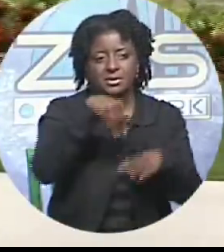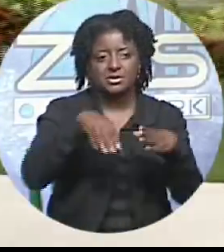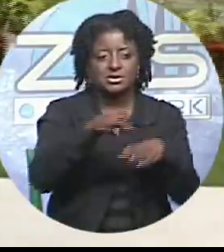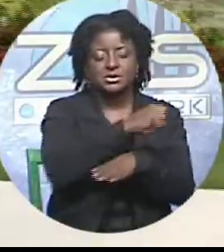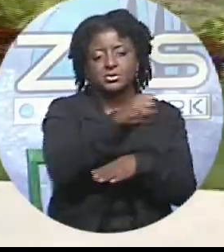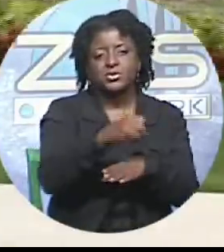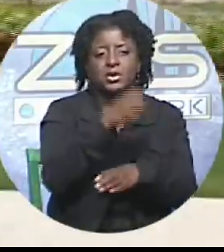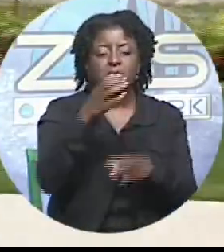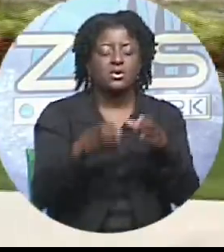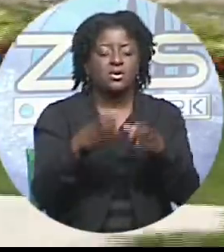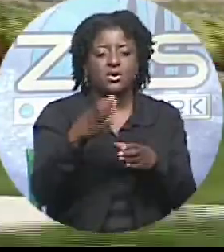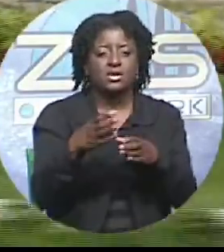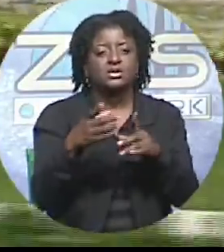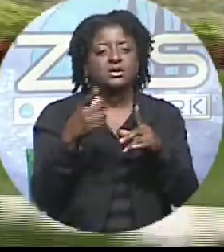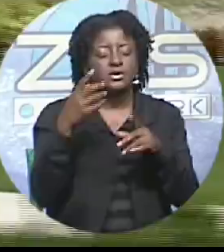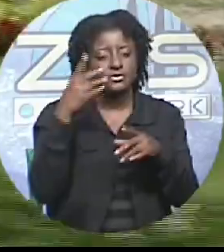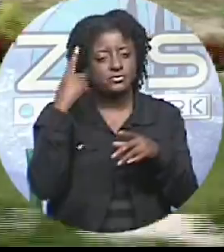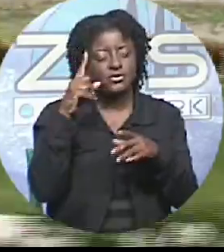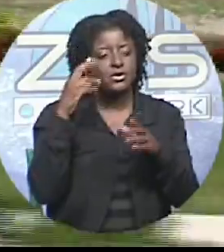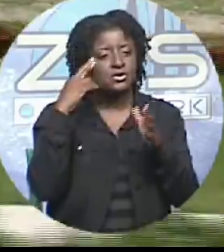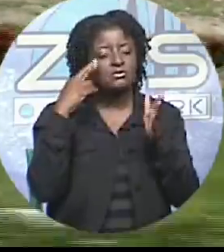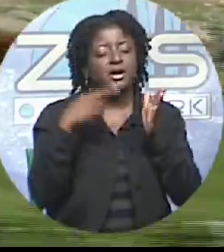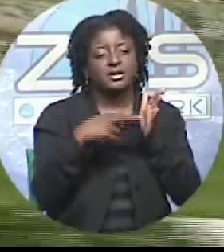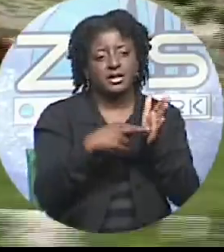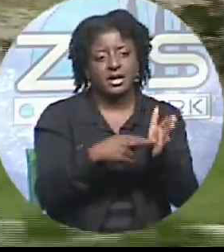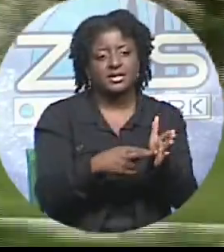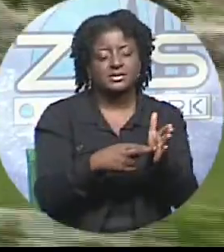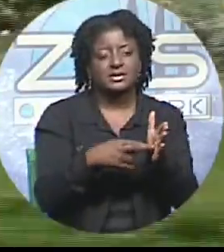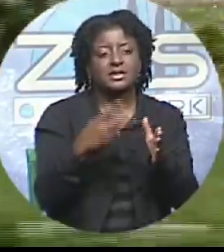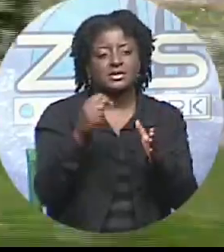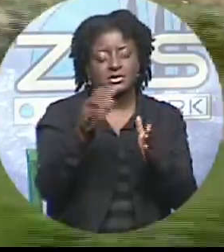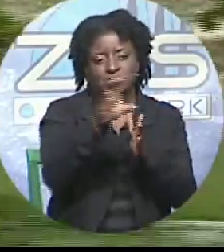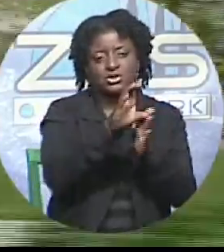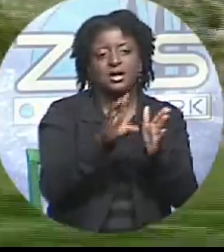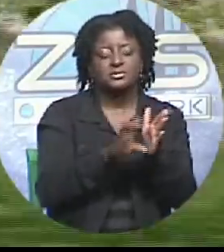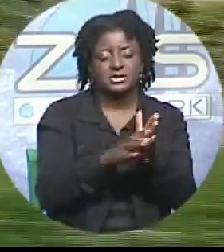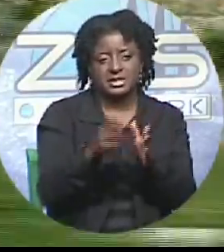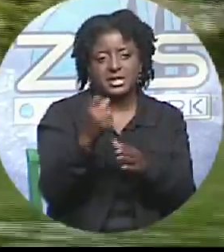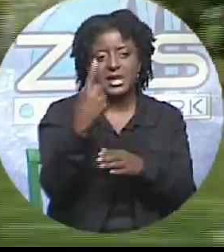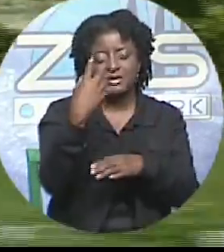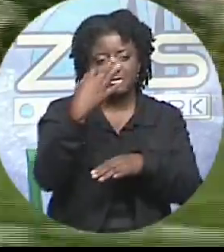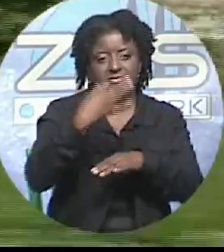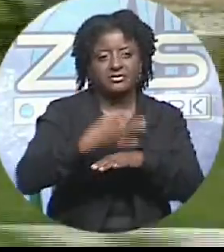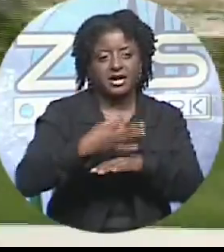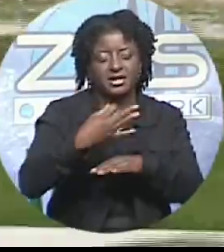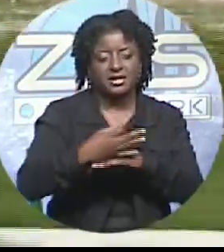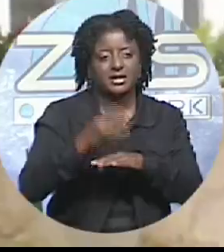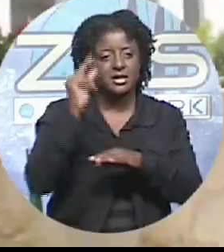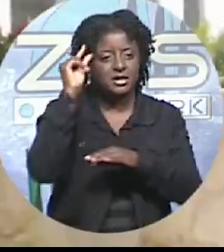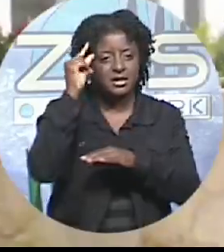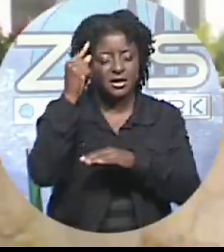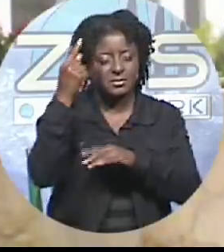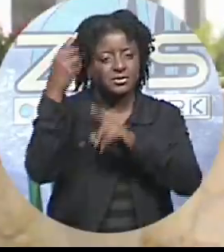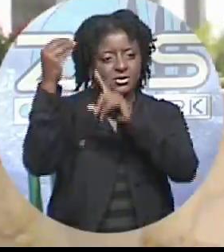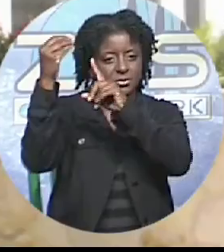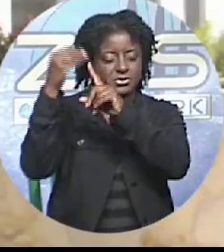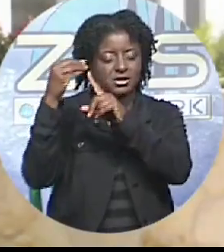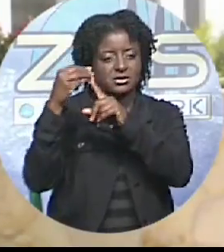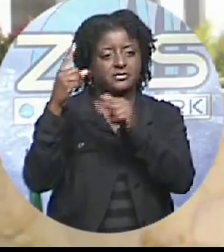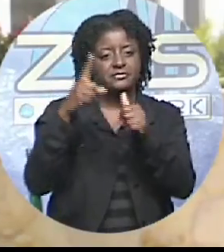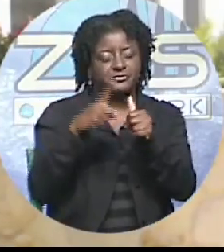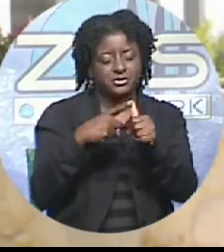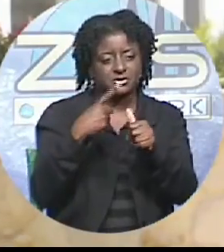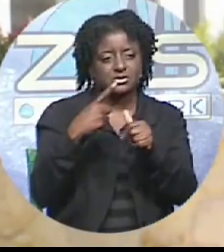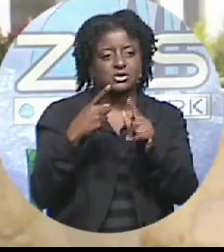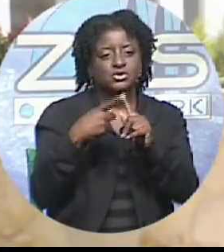for Bahamas Chapter 11 bankruptcy filing. In a press release issued last night, the government's objective remains first and foremost to ensure